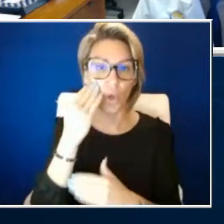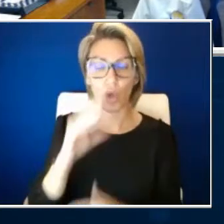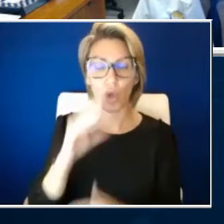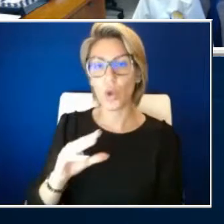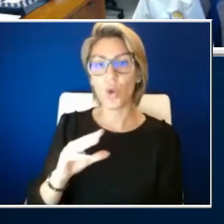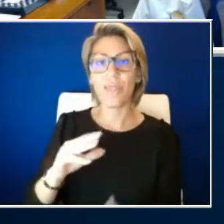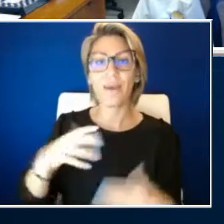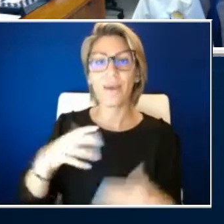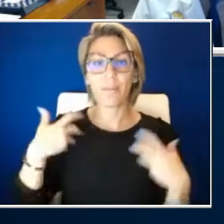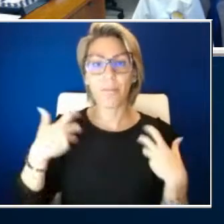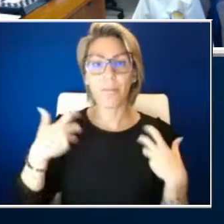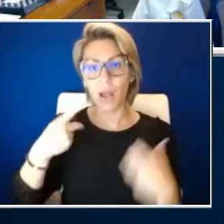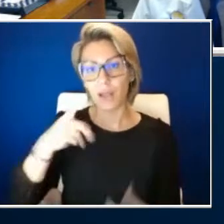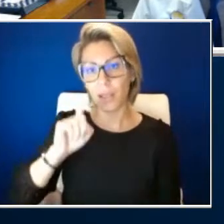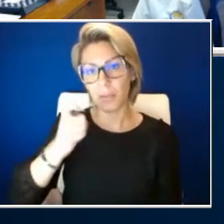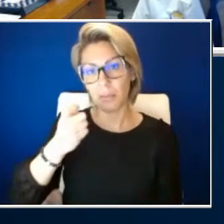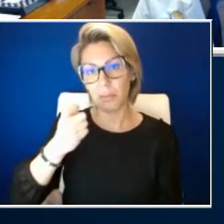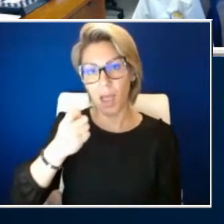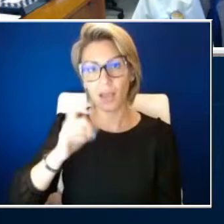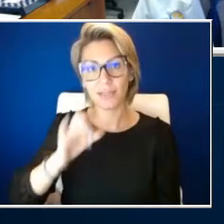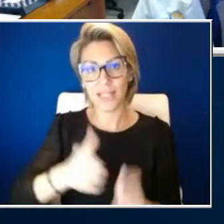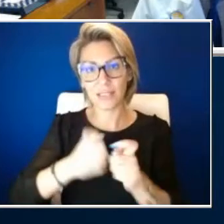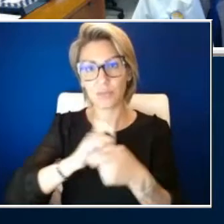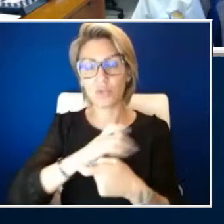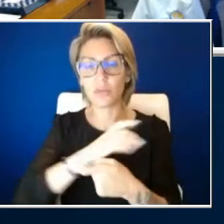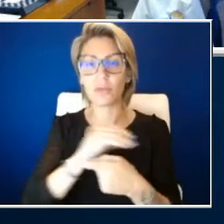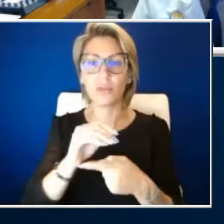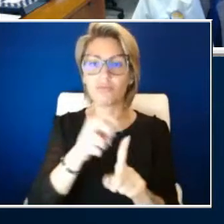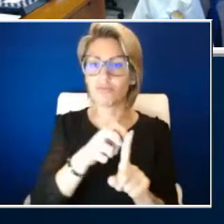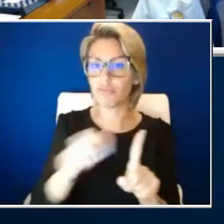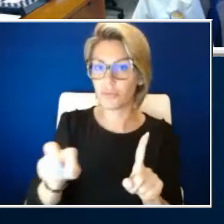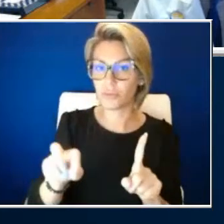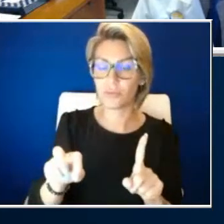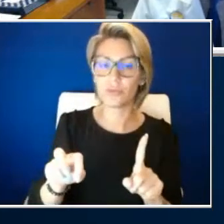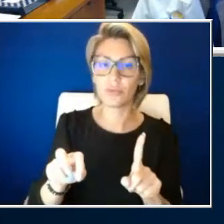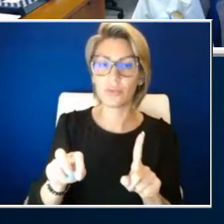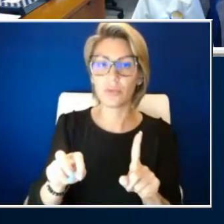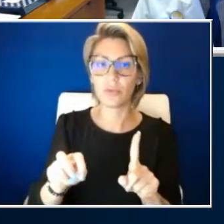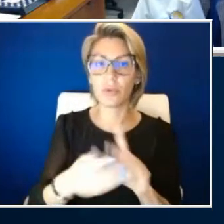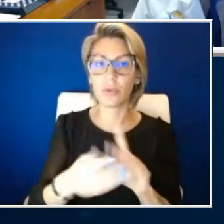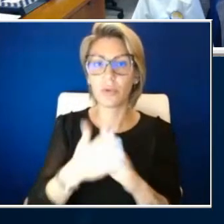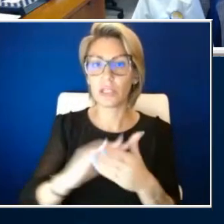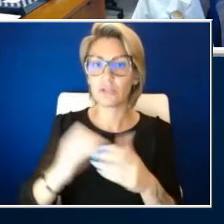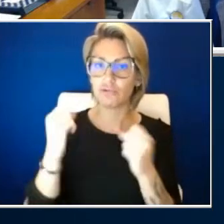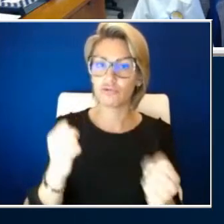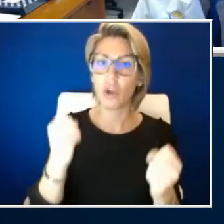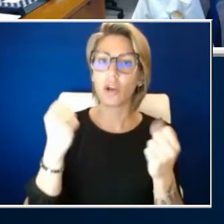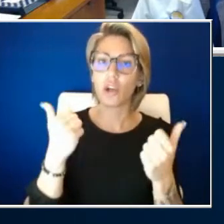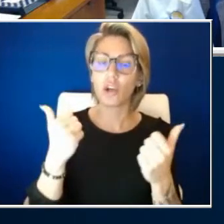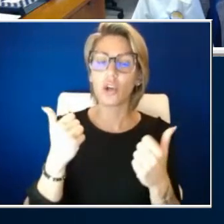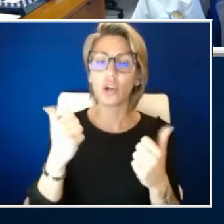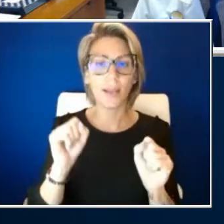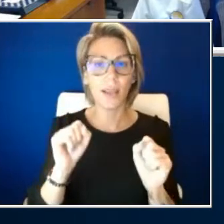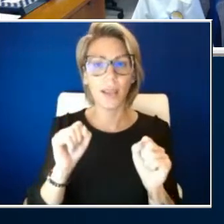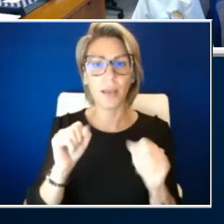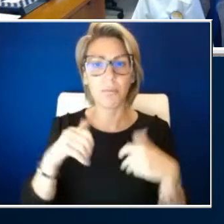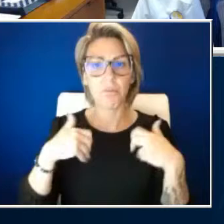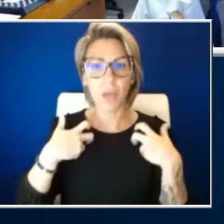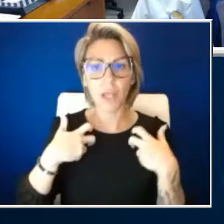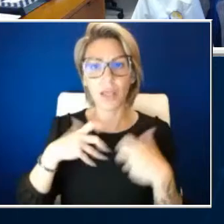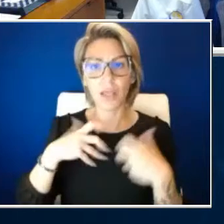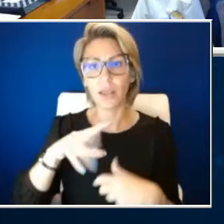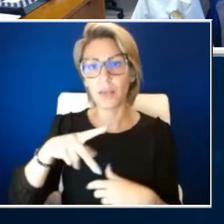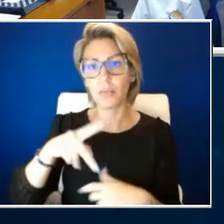to have mutated and its transmissibility appears to have become stronger. Could monkeypox become the next